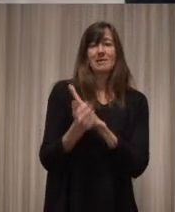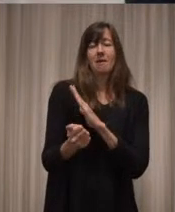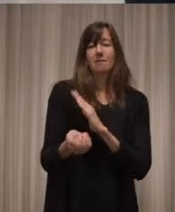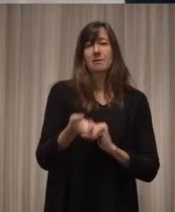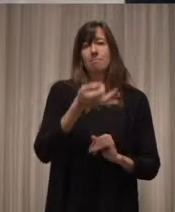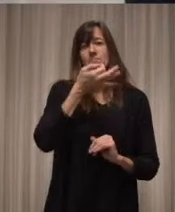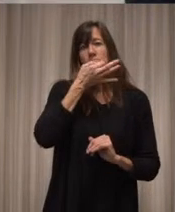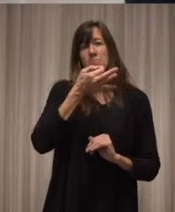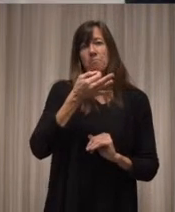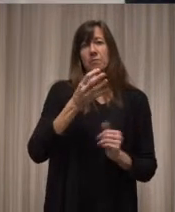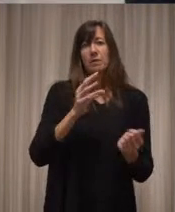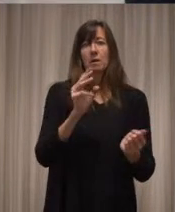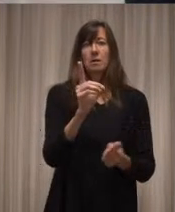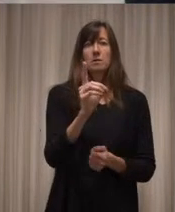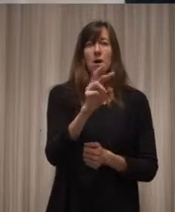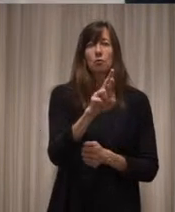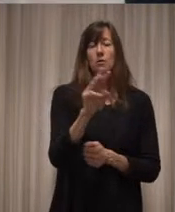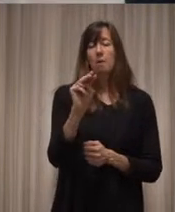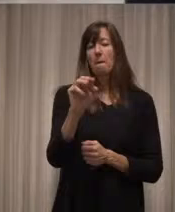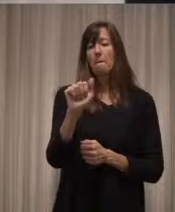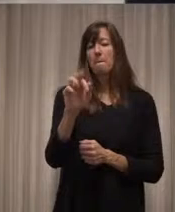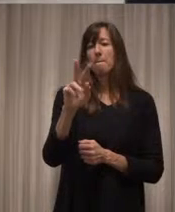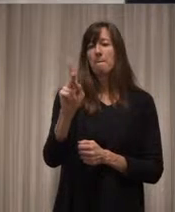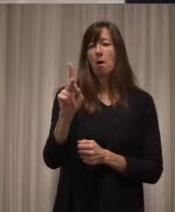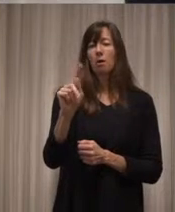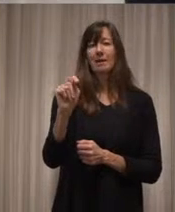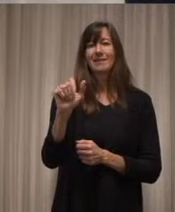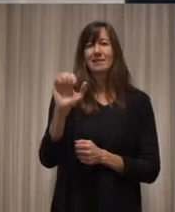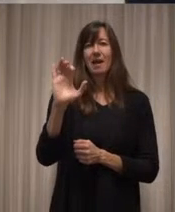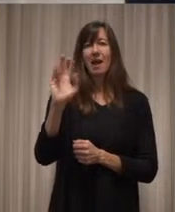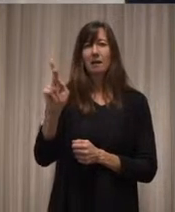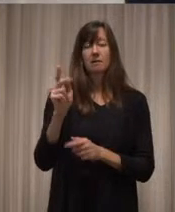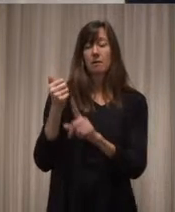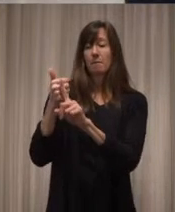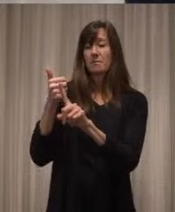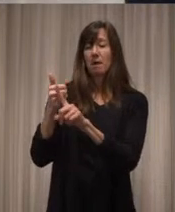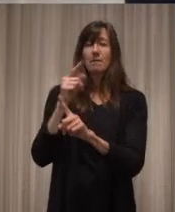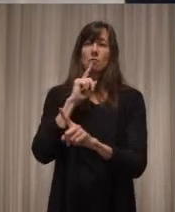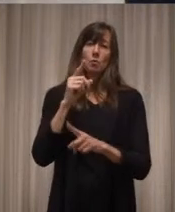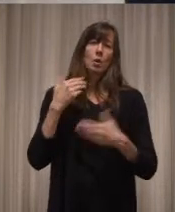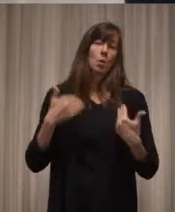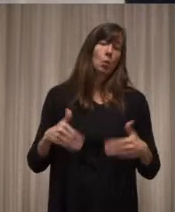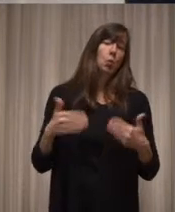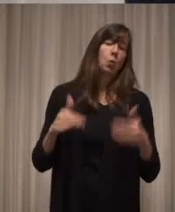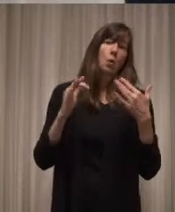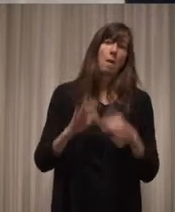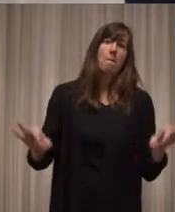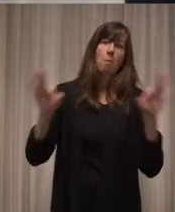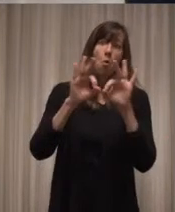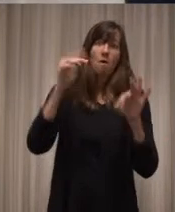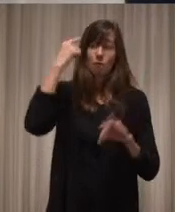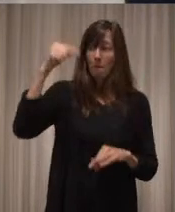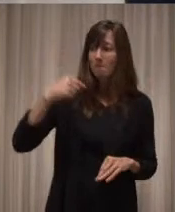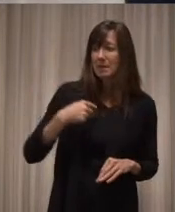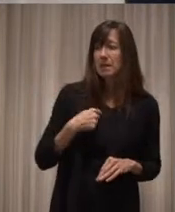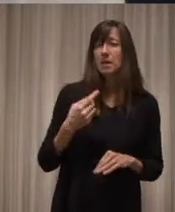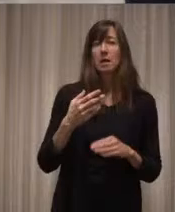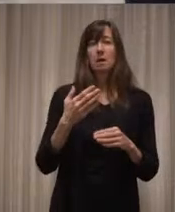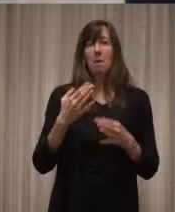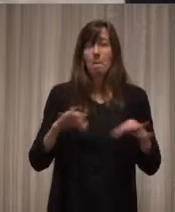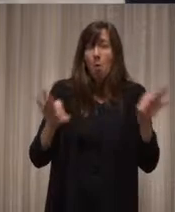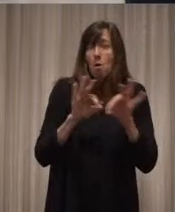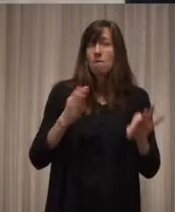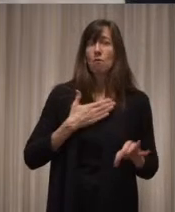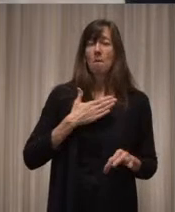disease physicians, Dr. Mark Tack, who has been absolutely instrumental to me and the whole team here from the beginning of